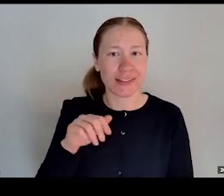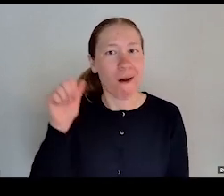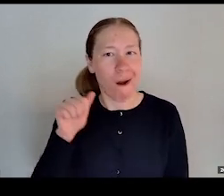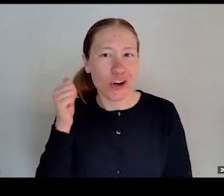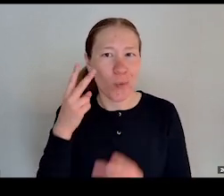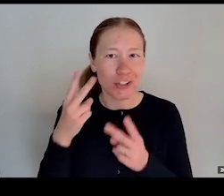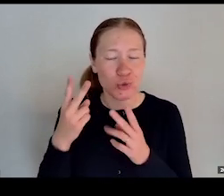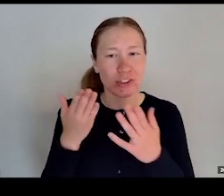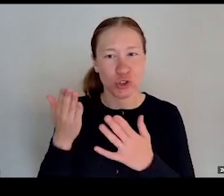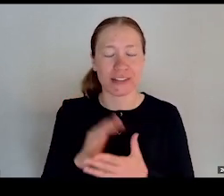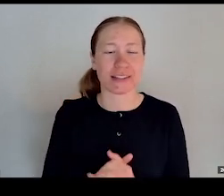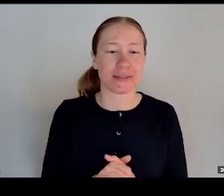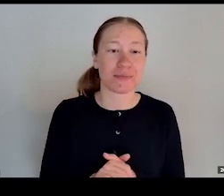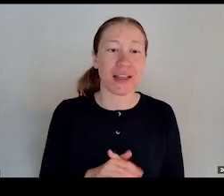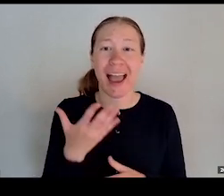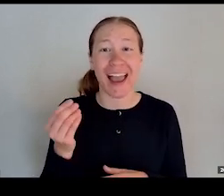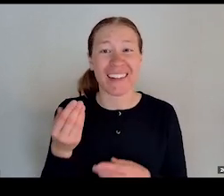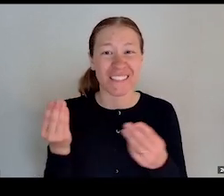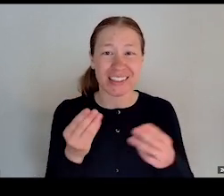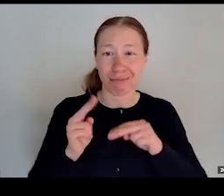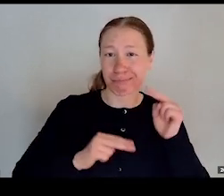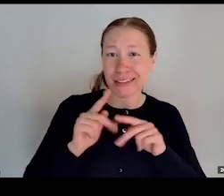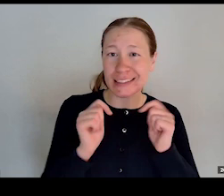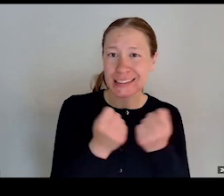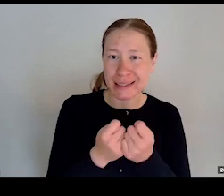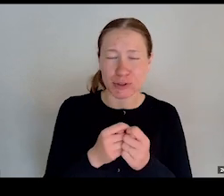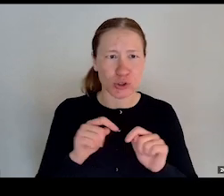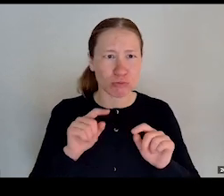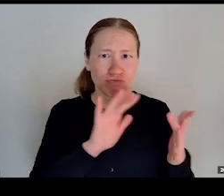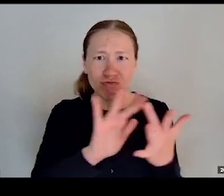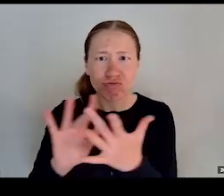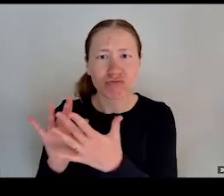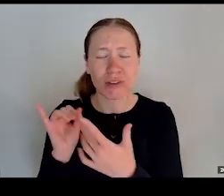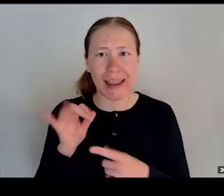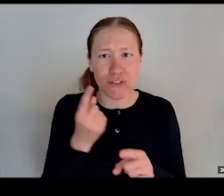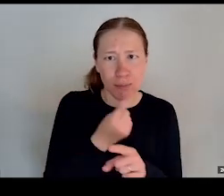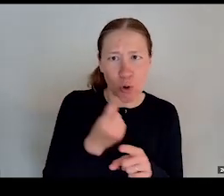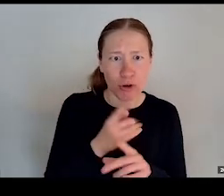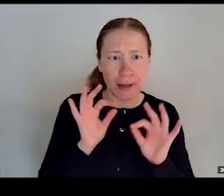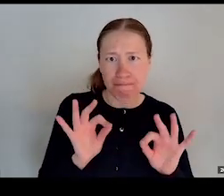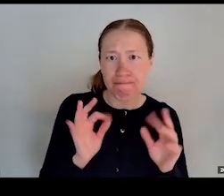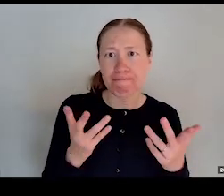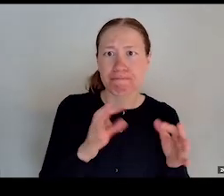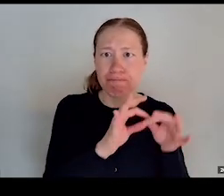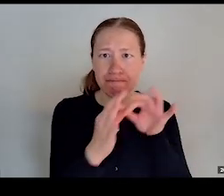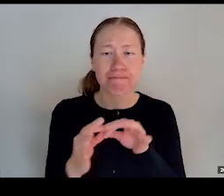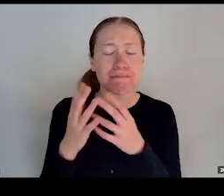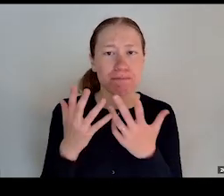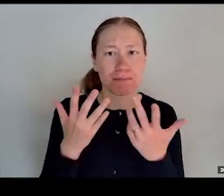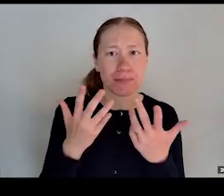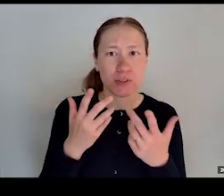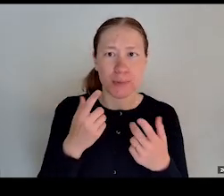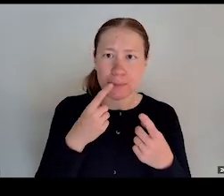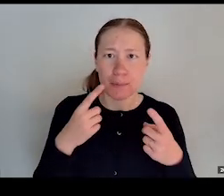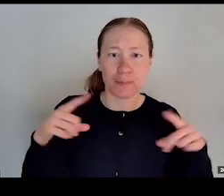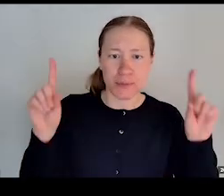facilities teams to check if the space has the appropriate resources for offsite or remote participation. That's going to make sure that you have a